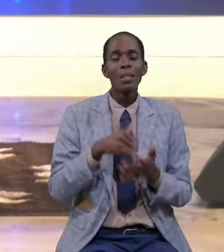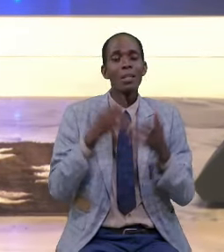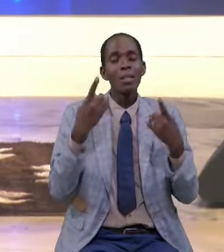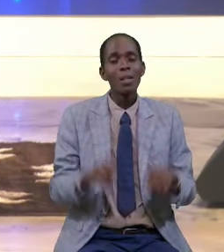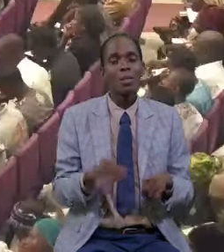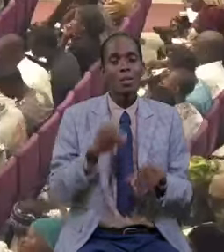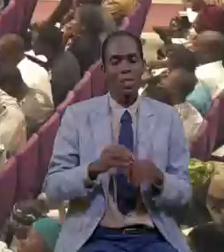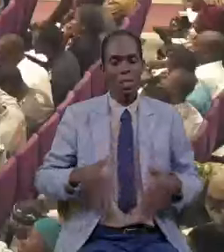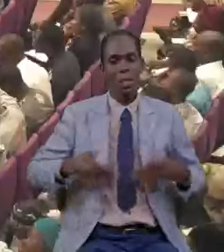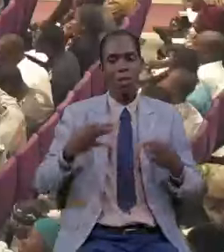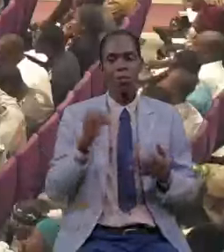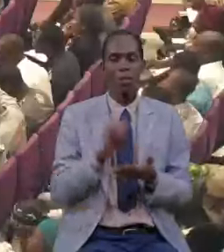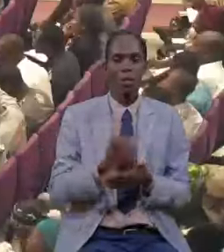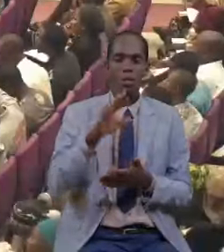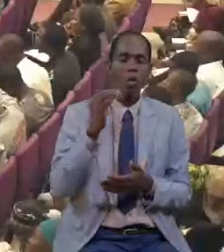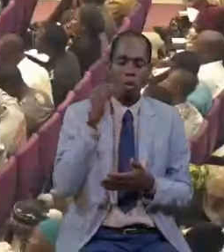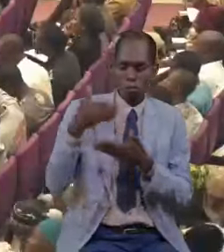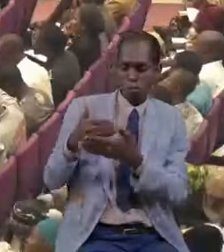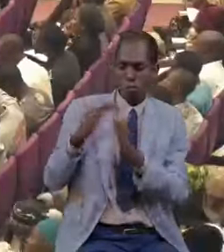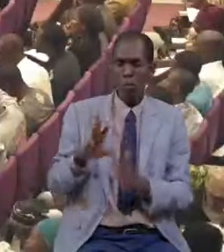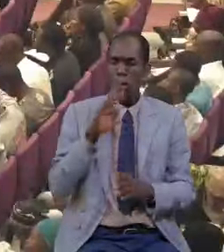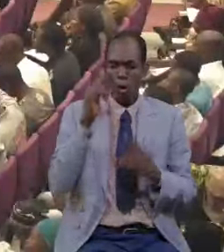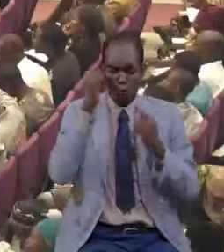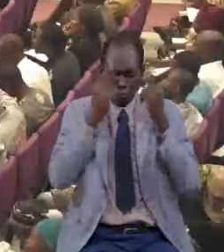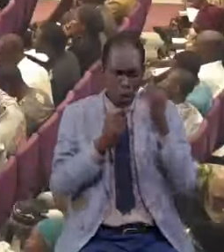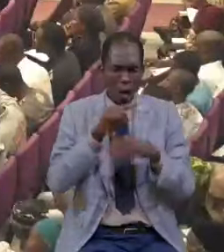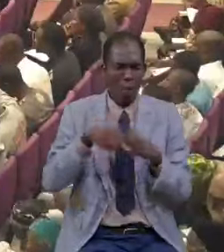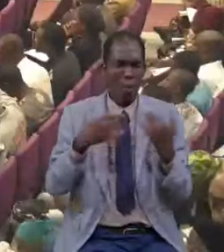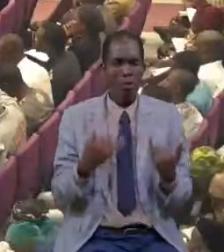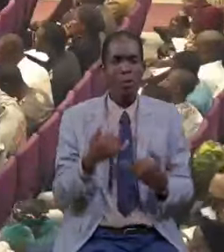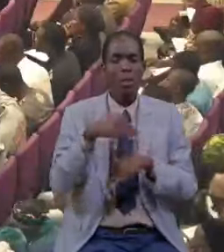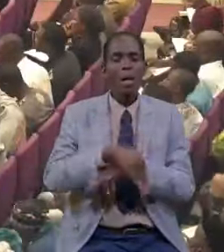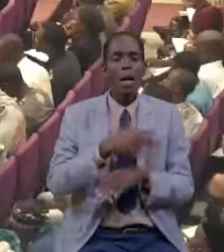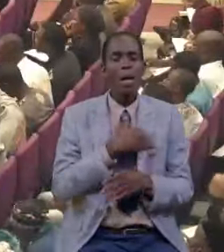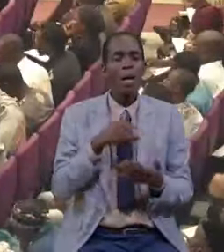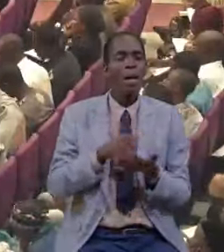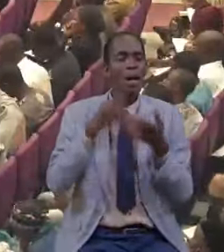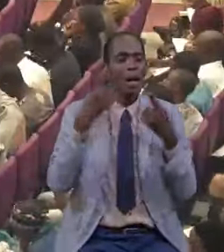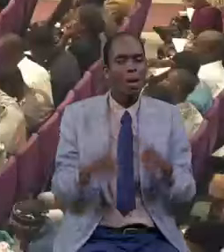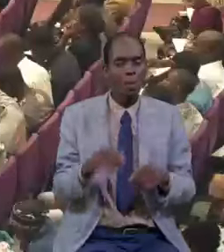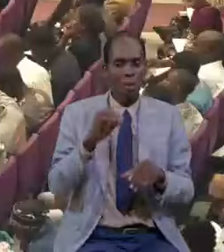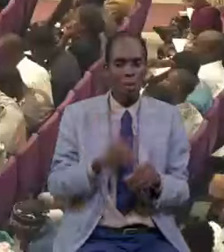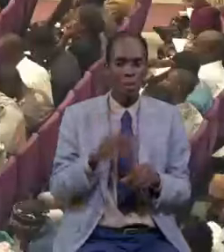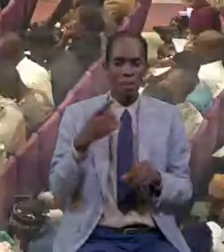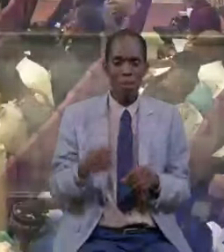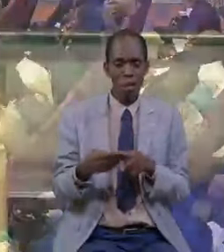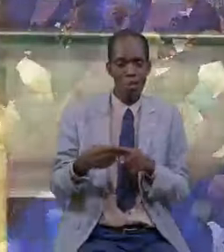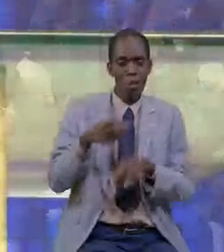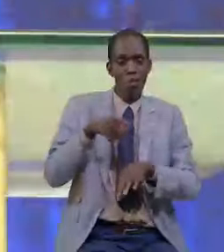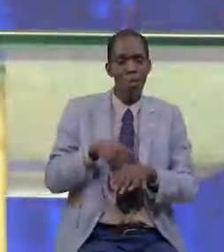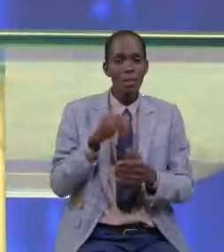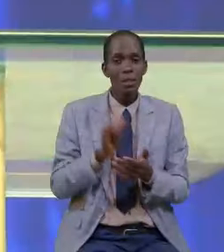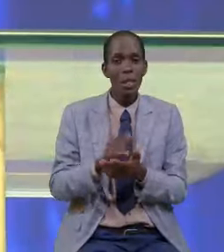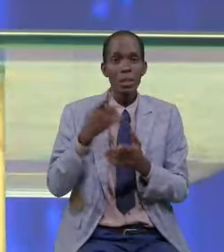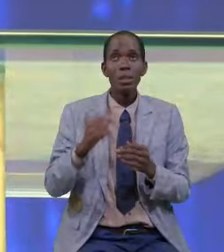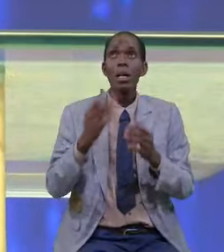that neighbor you are concerned about tonight. And it came to pass in the meanwhile that the heaven